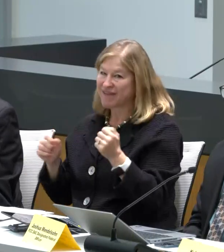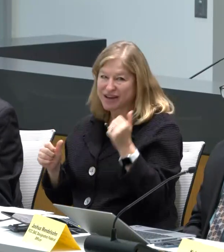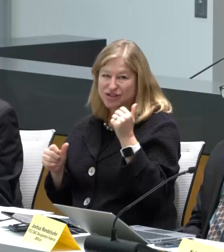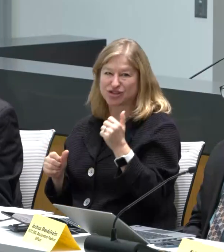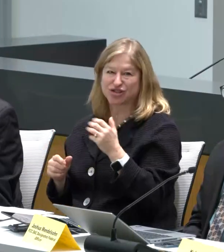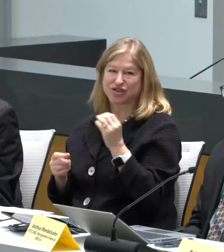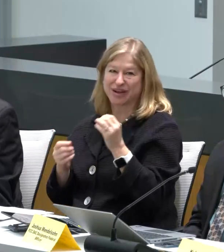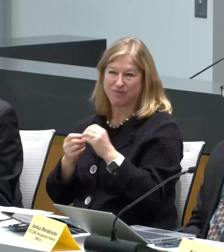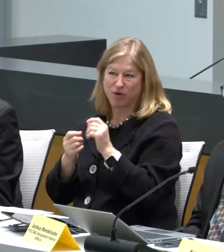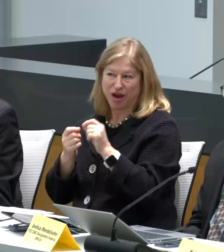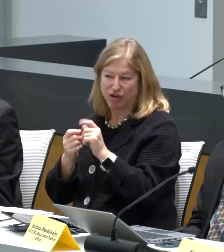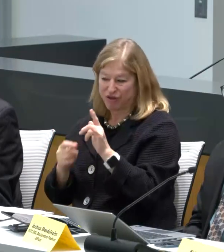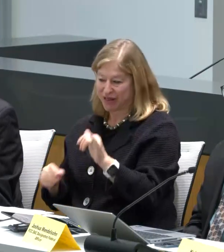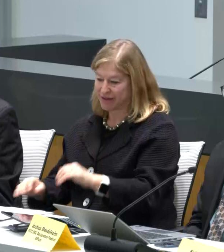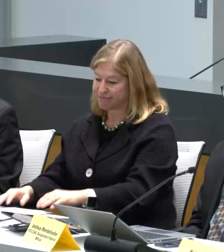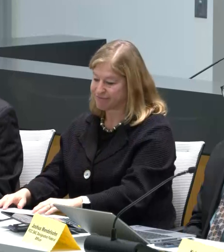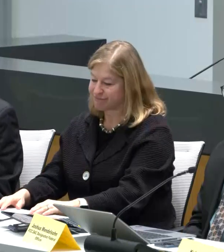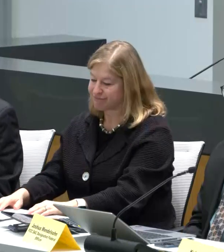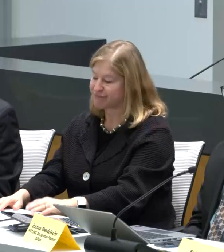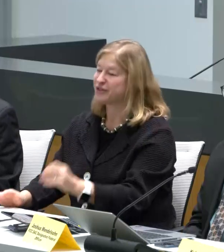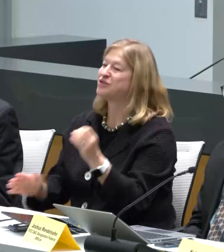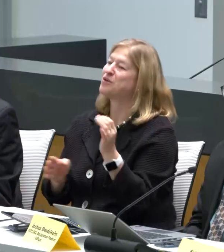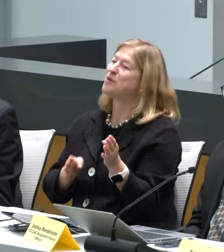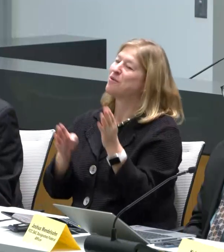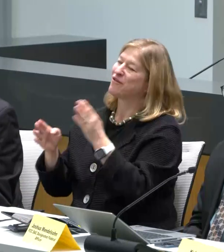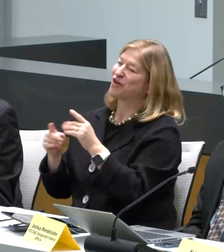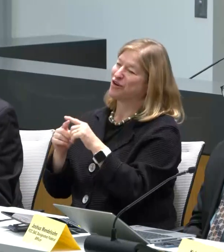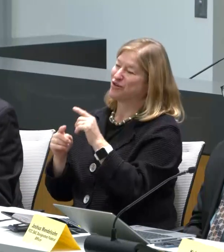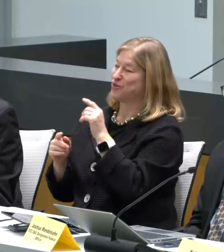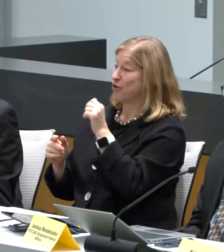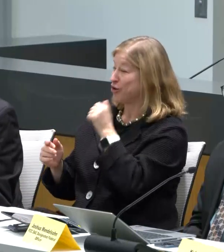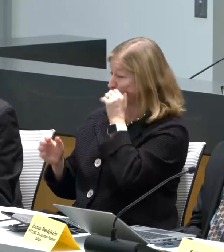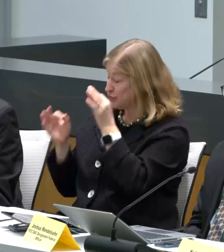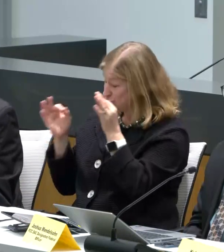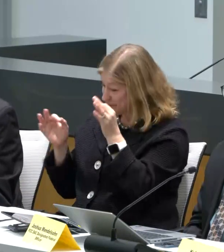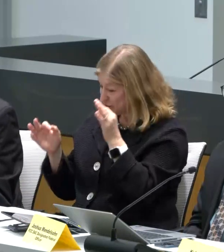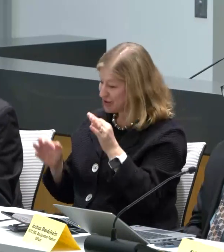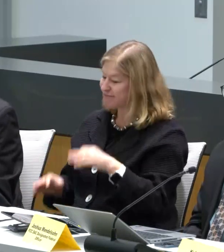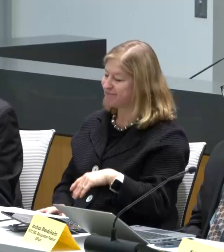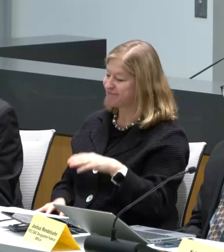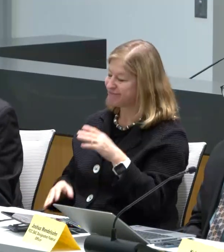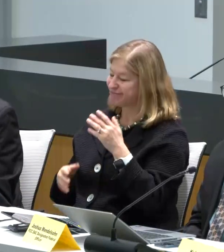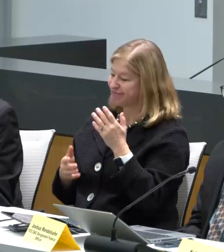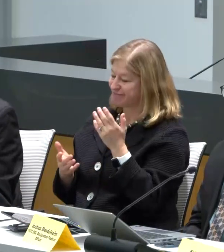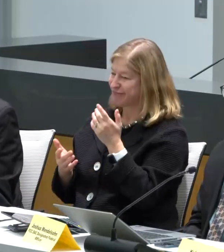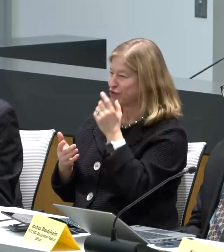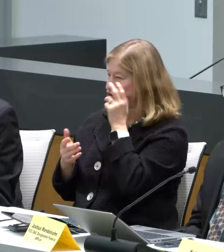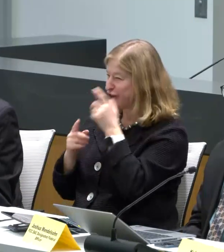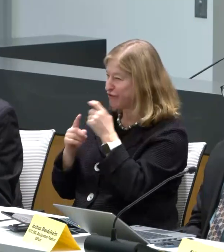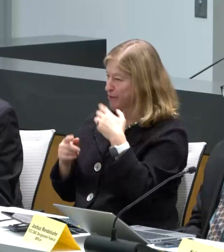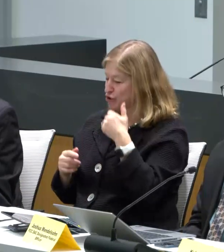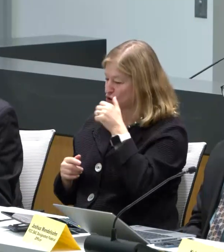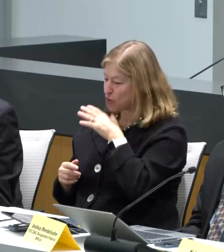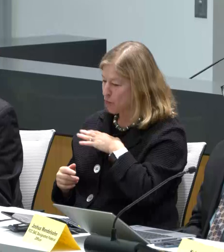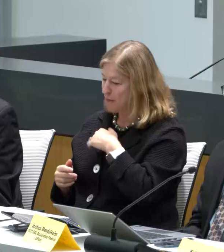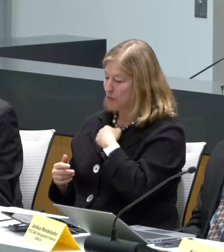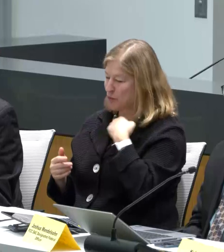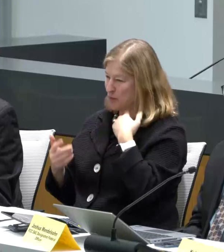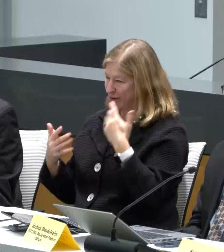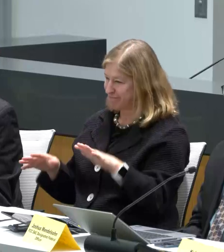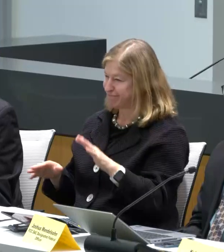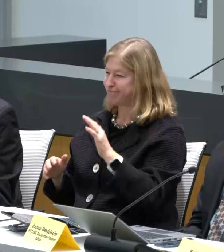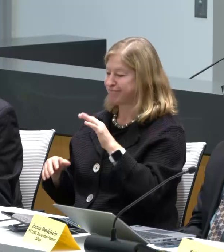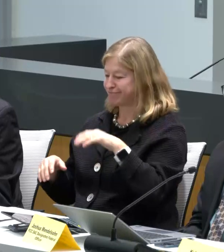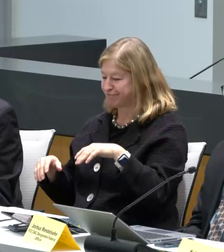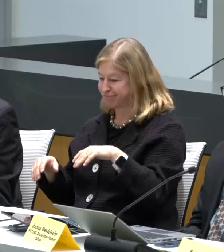service within 24 months, and we can help expedite this process. This allows for faster and more accurate call routing.